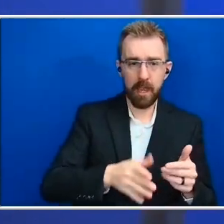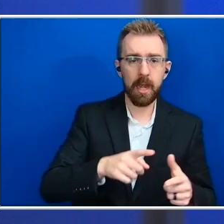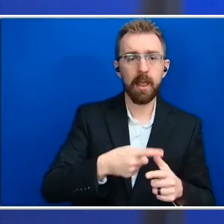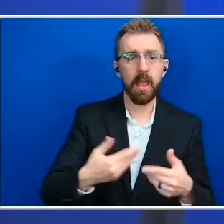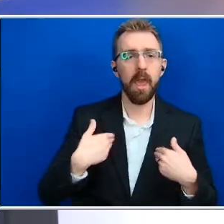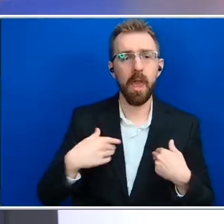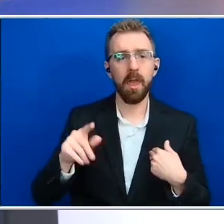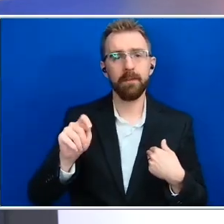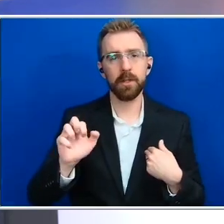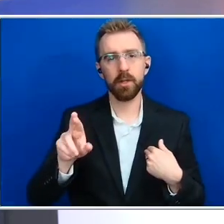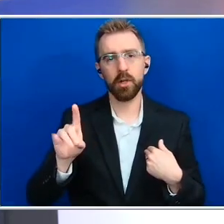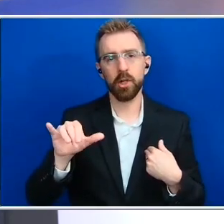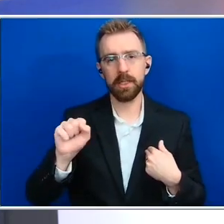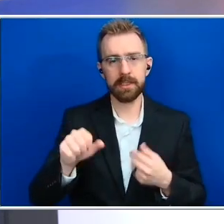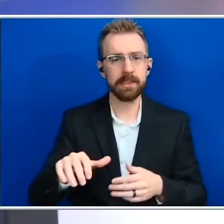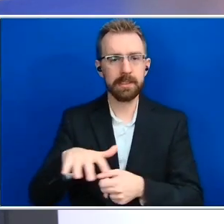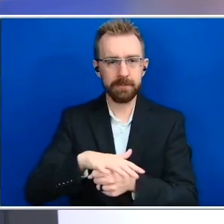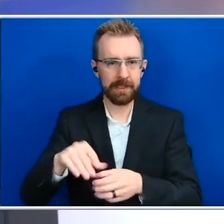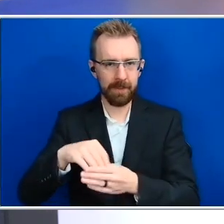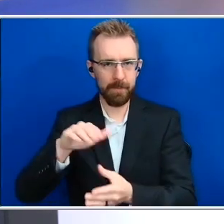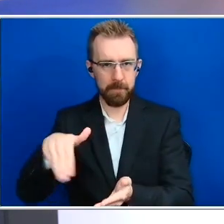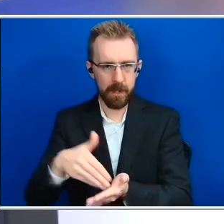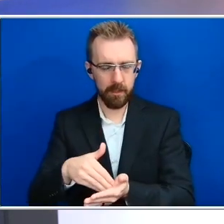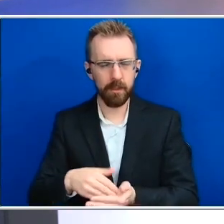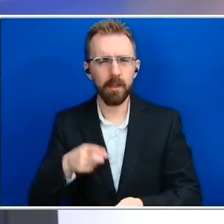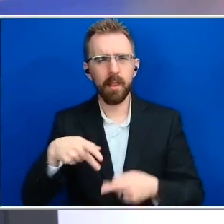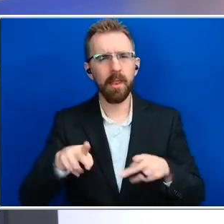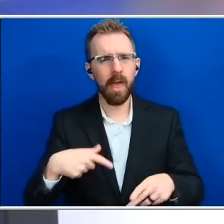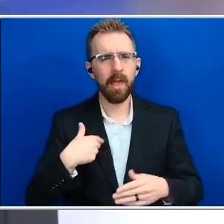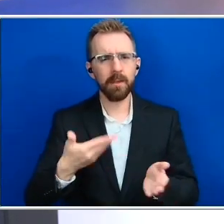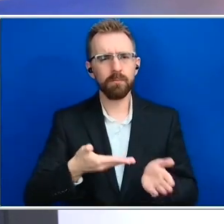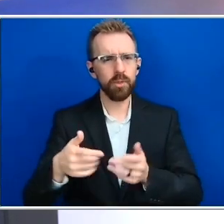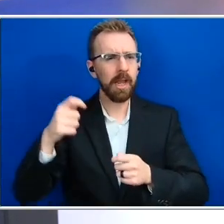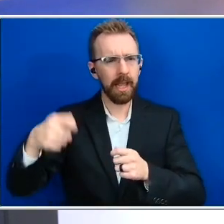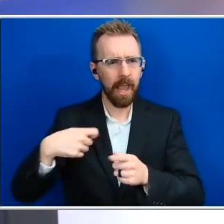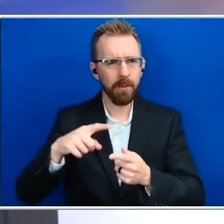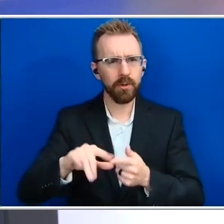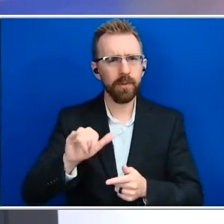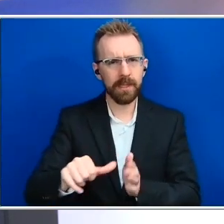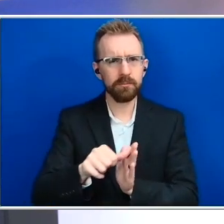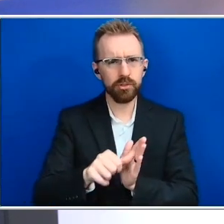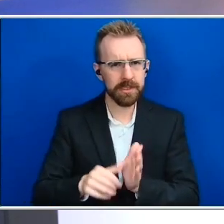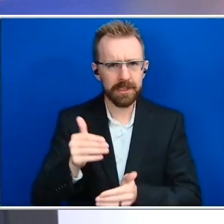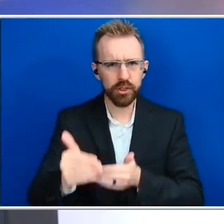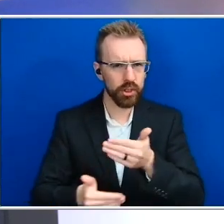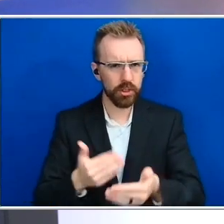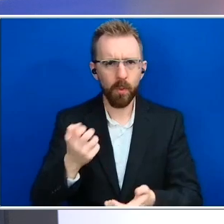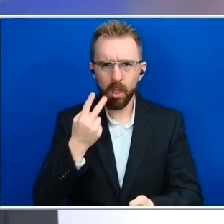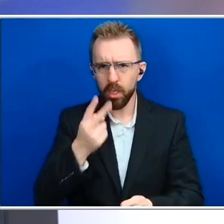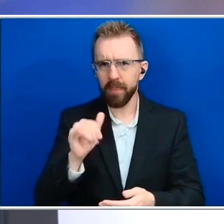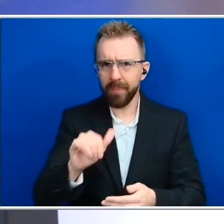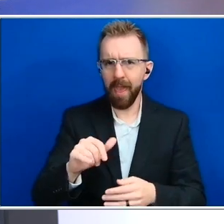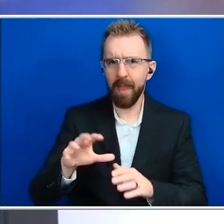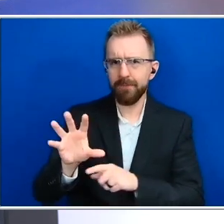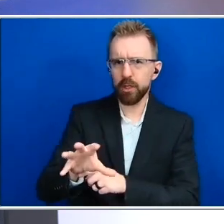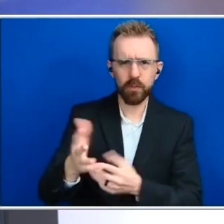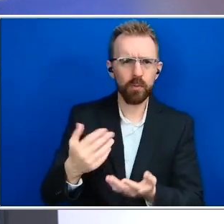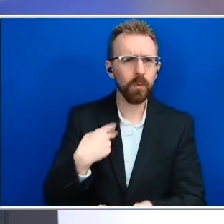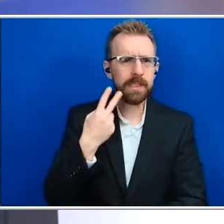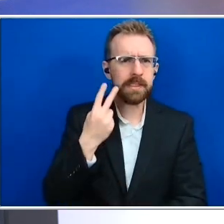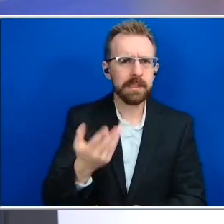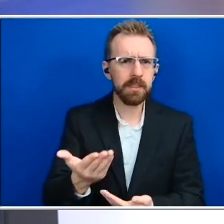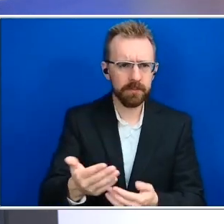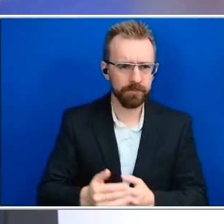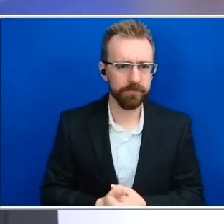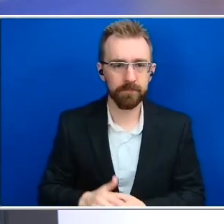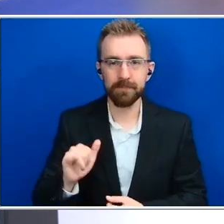middle. So you let us bring a camera into one of these procedures, so let's take a look at that footage. What are we seeing here? That's me, and